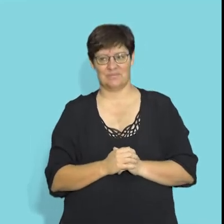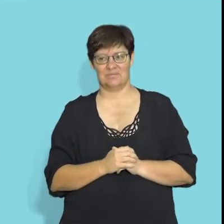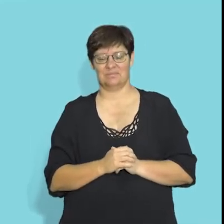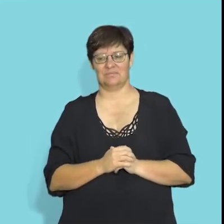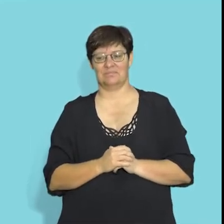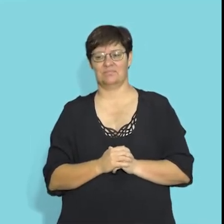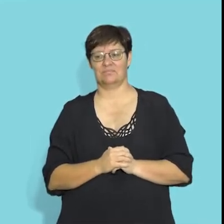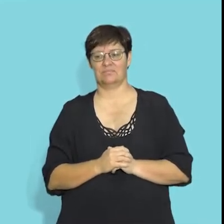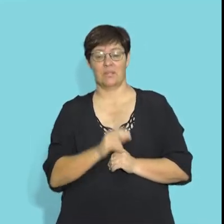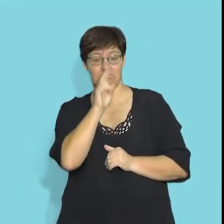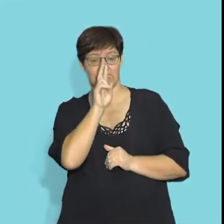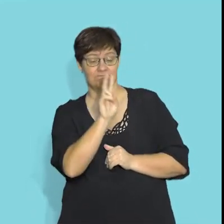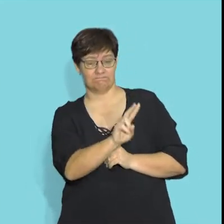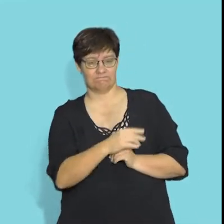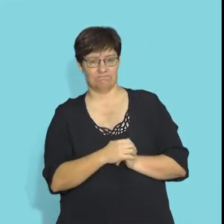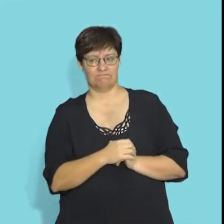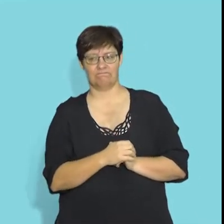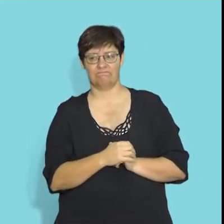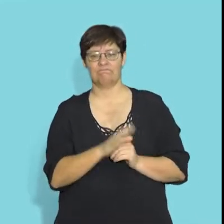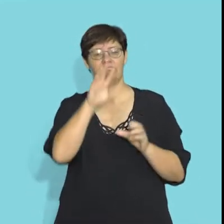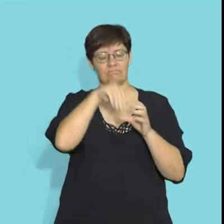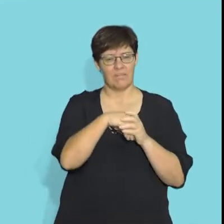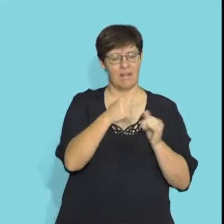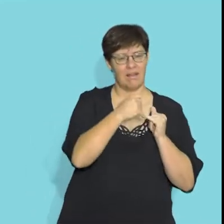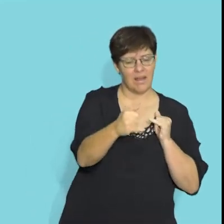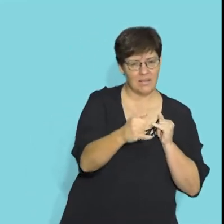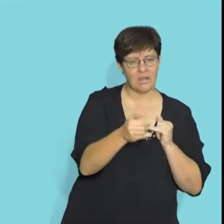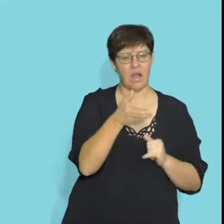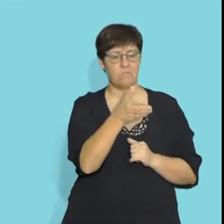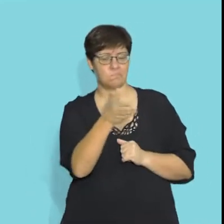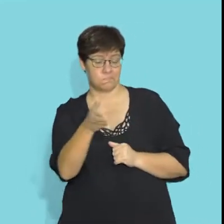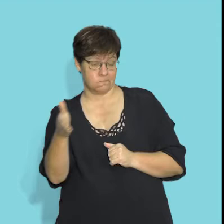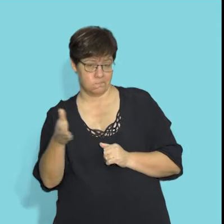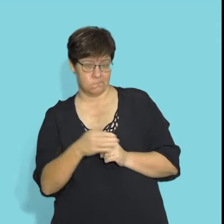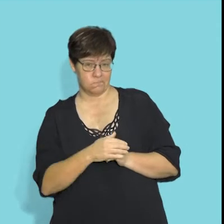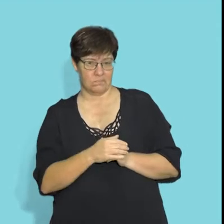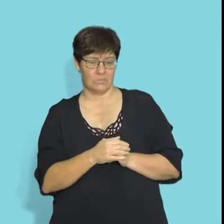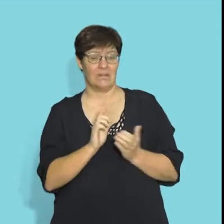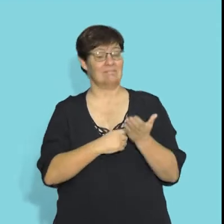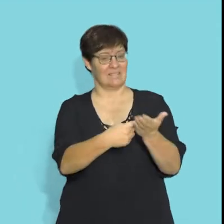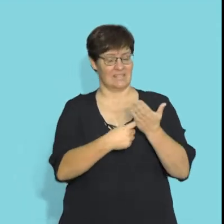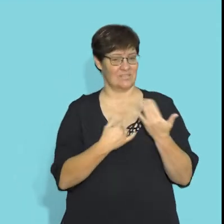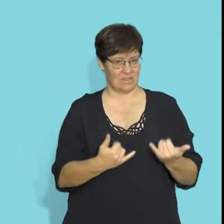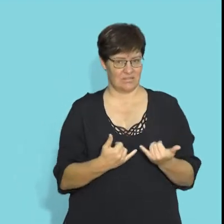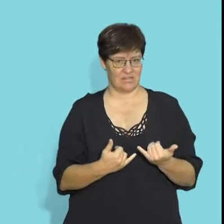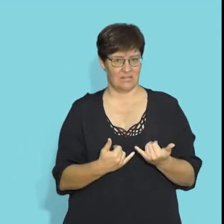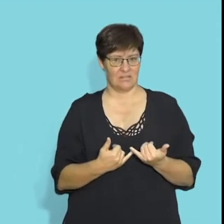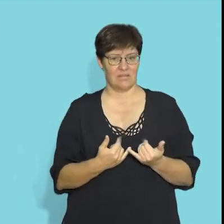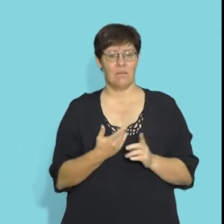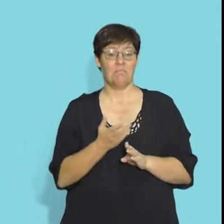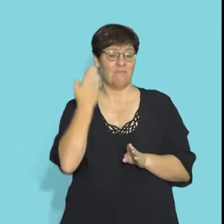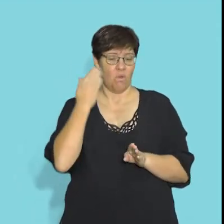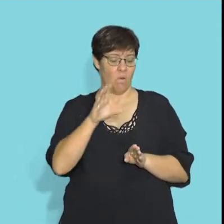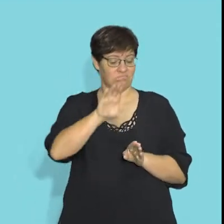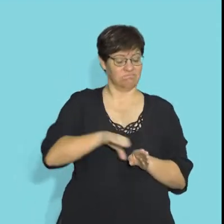We can see here that I've included lines, and that's what we're going to be talking about today, which is more that was on the content